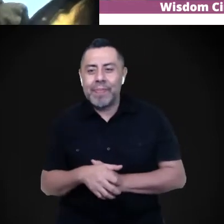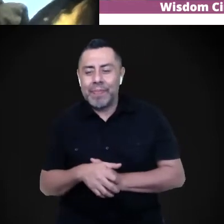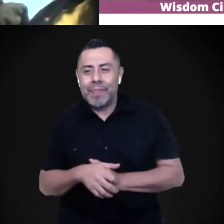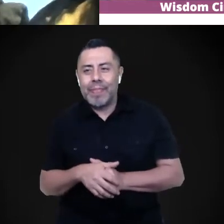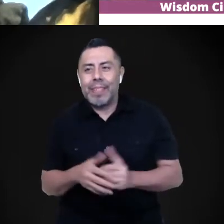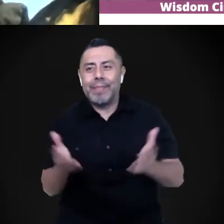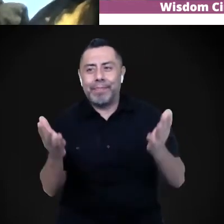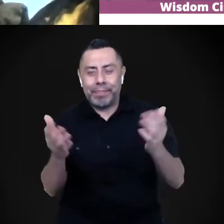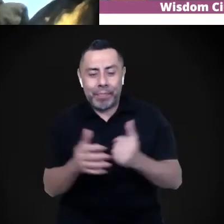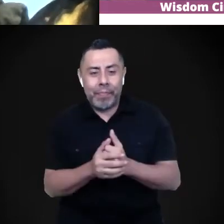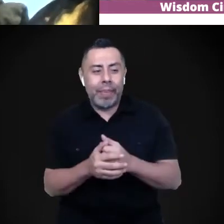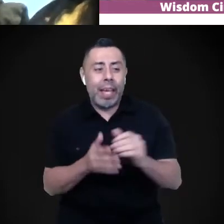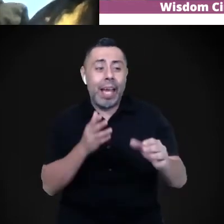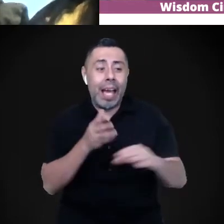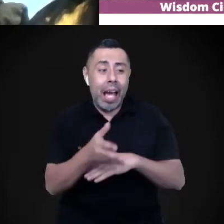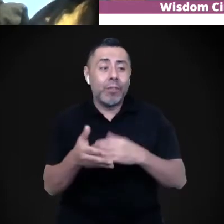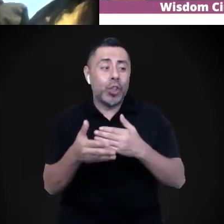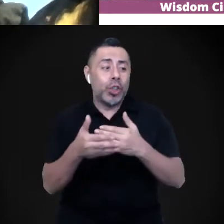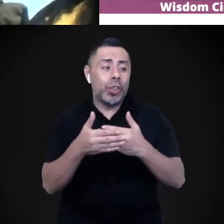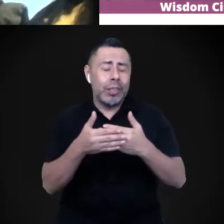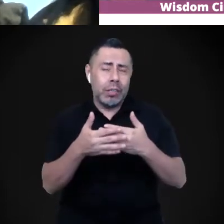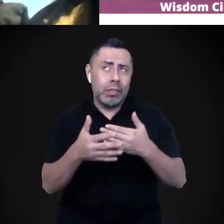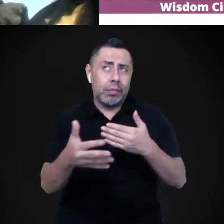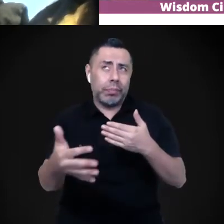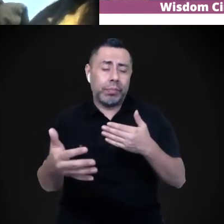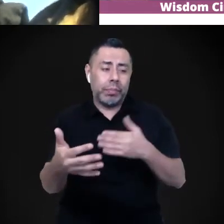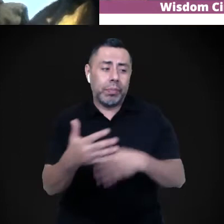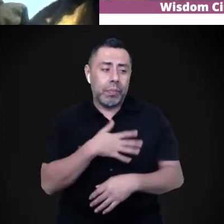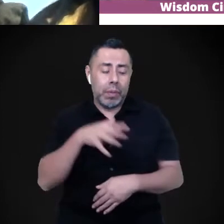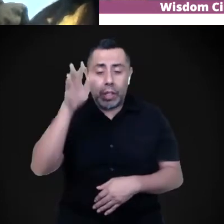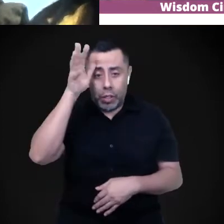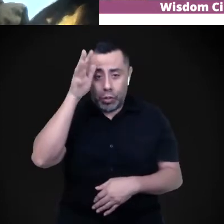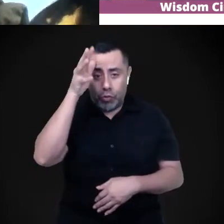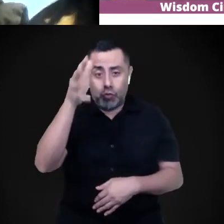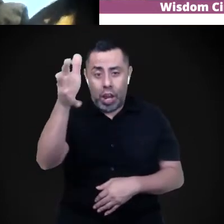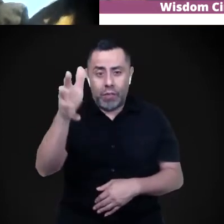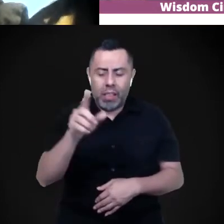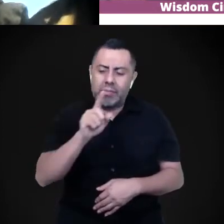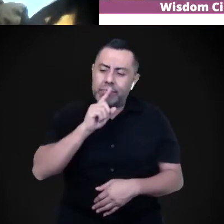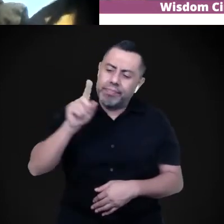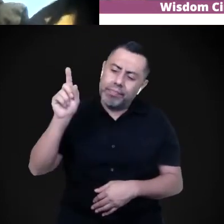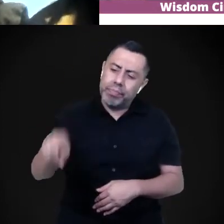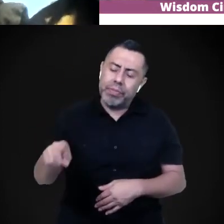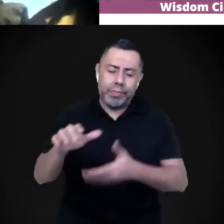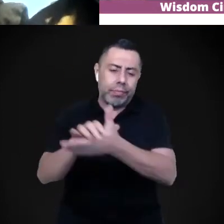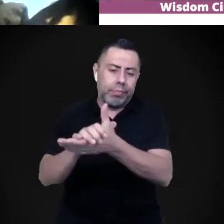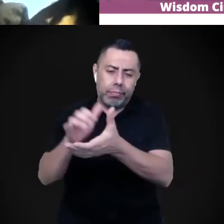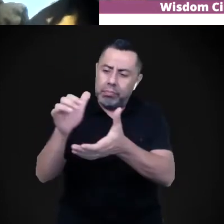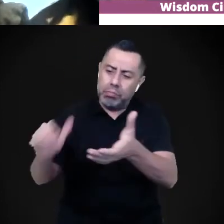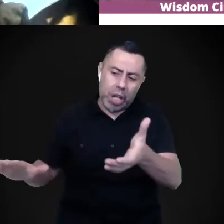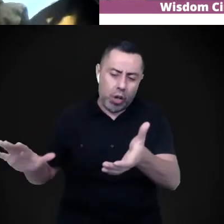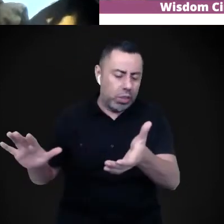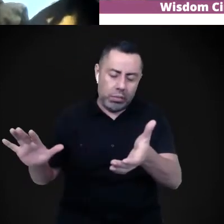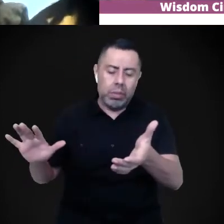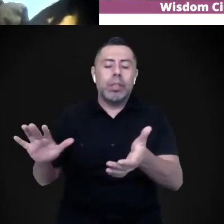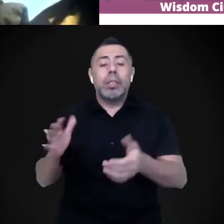so from there, my grandpa ended that marriage, and my mom says she spent